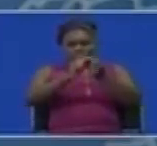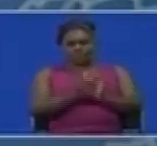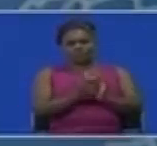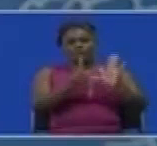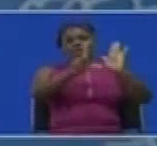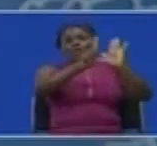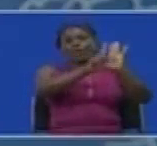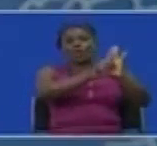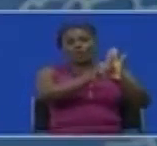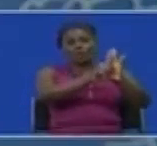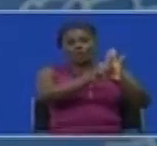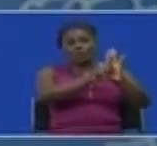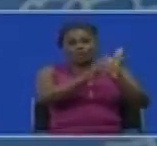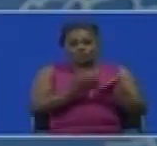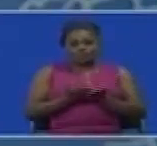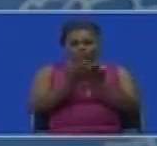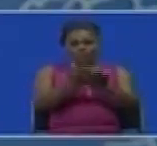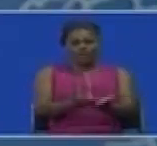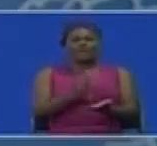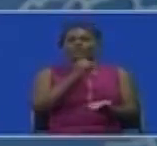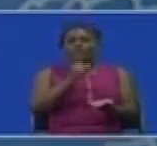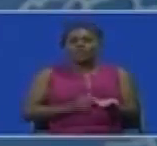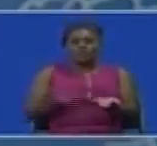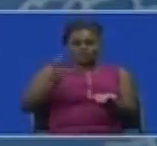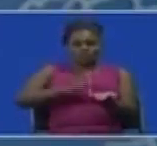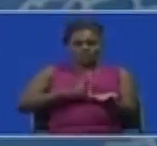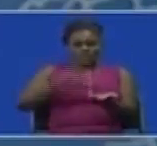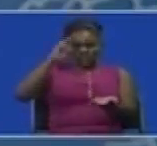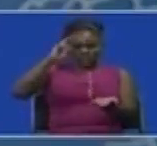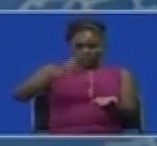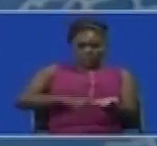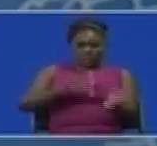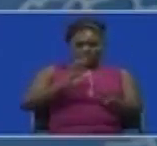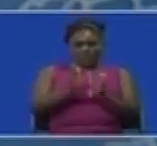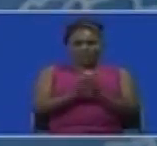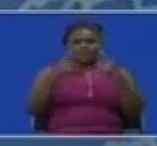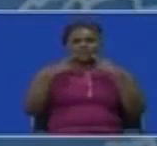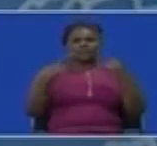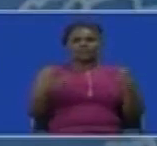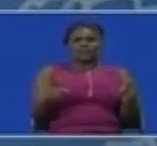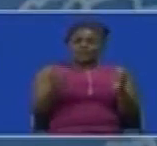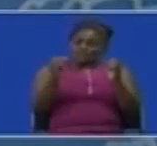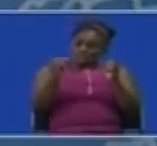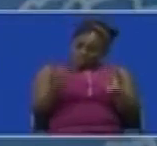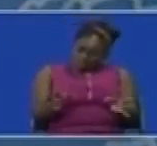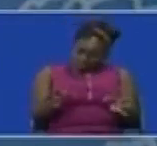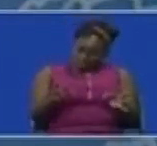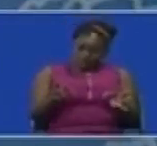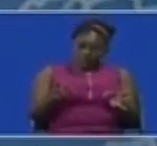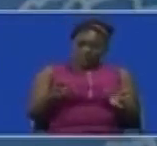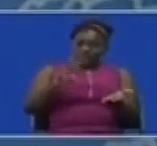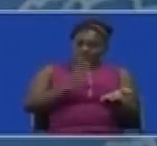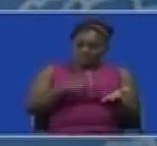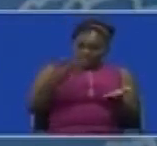electoral laws to provide for manual voter identification and transmission of results in the event of failure of technology. The